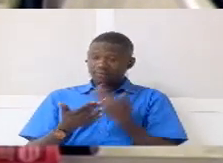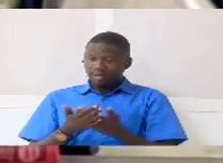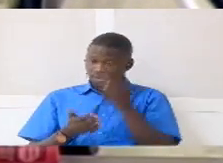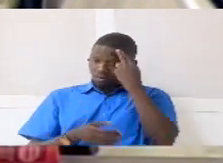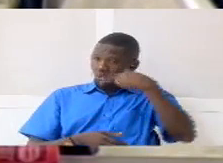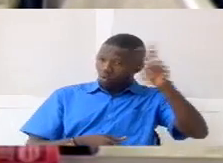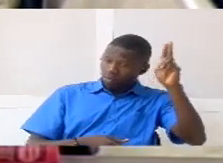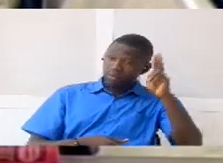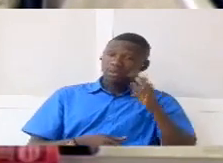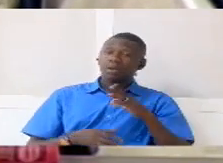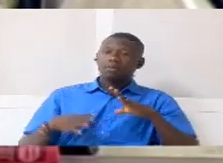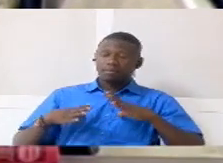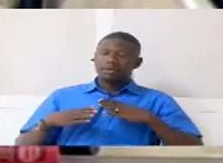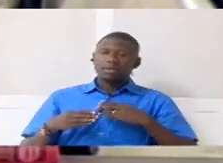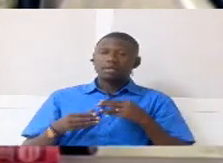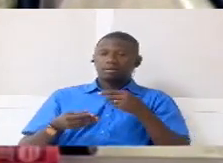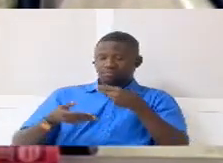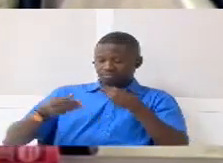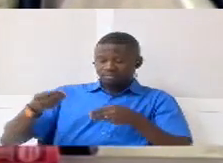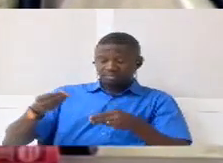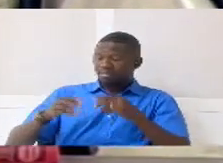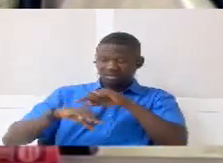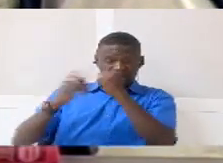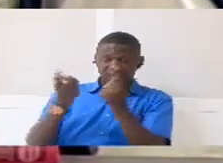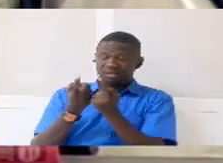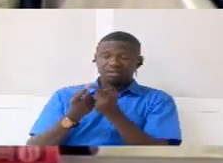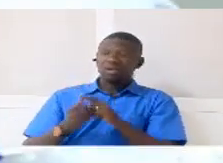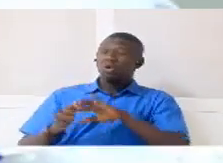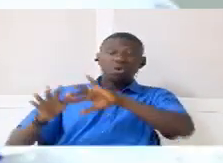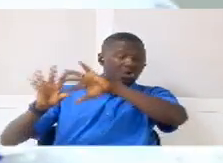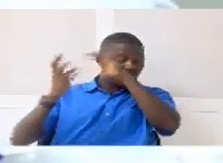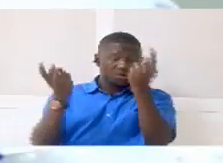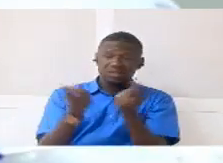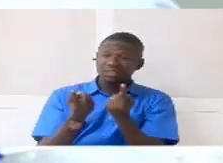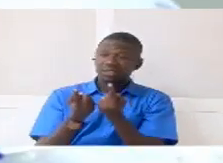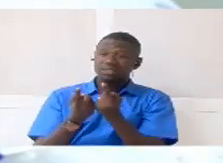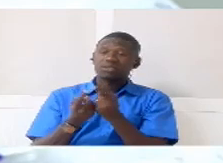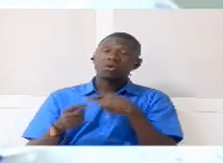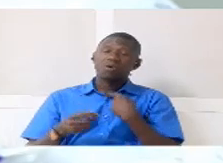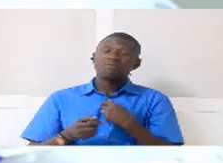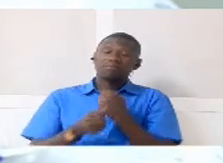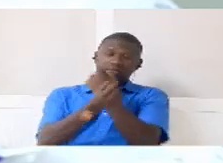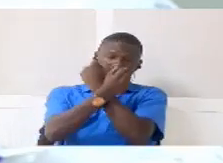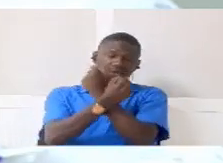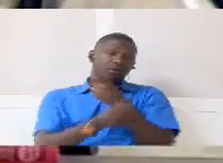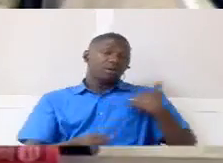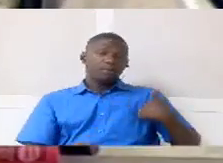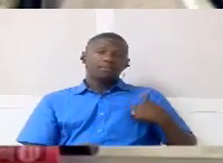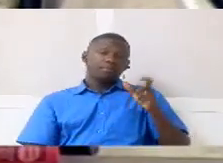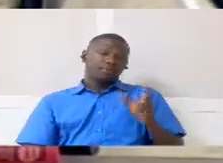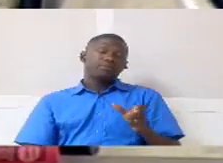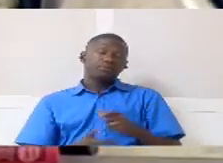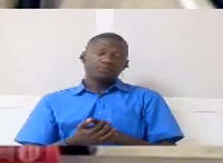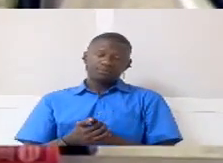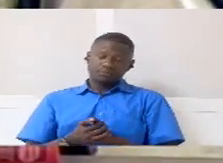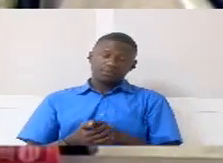documents. Prisoner la bagasul fana itu lake amare. And also the belongings of the prisoners, they handle that. Bewo to ngasangi